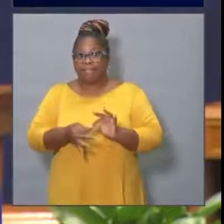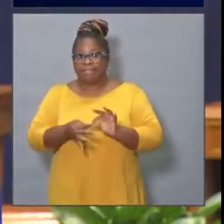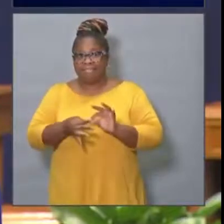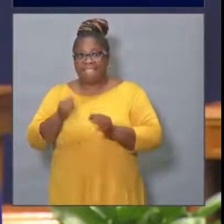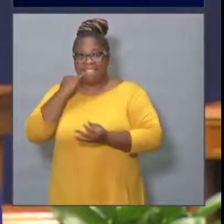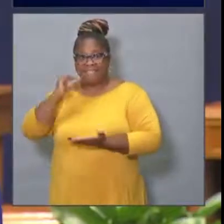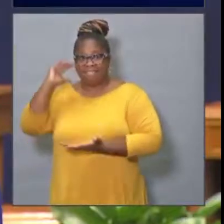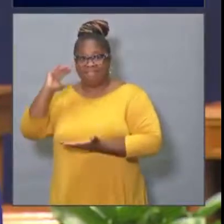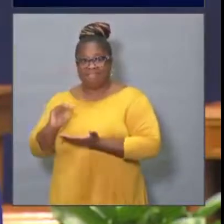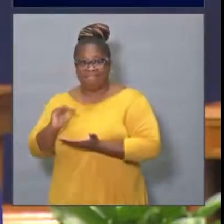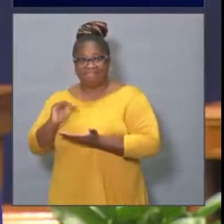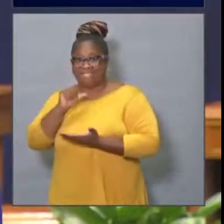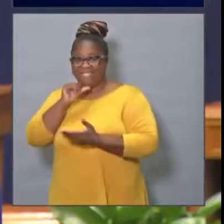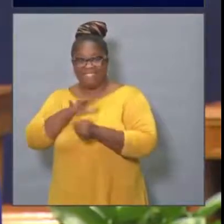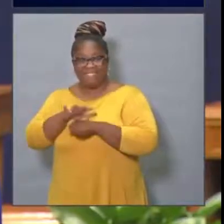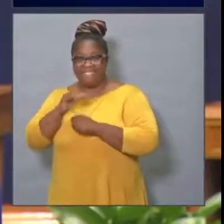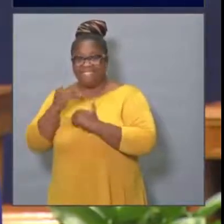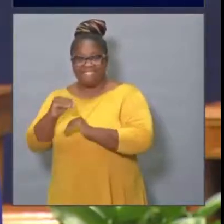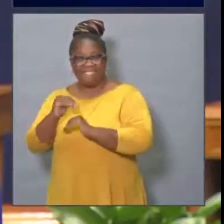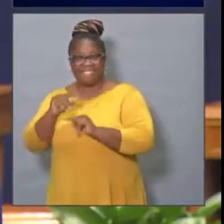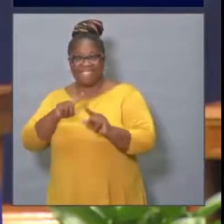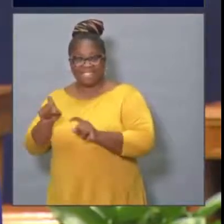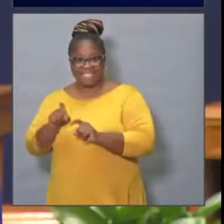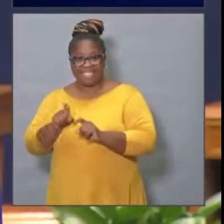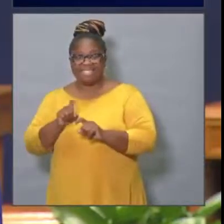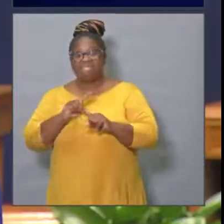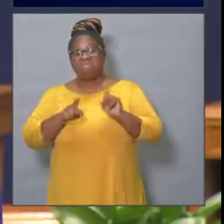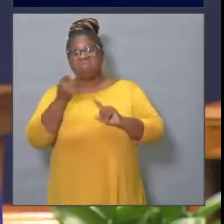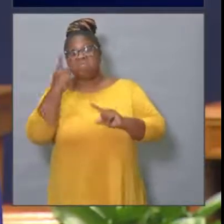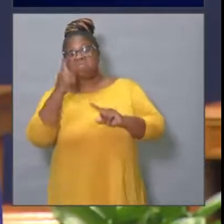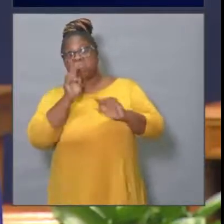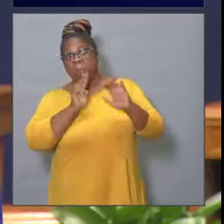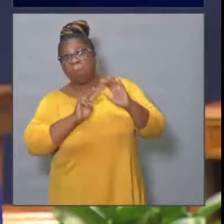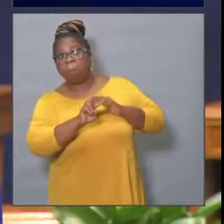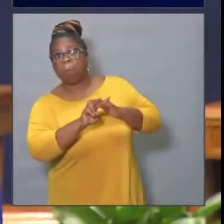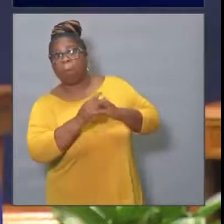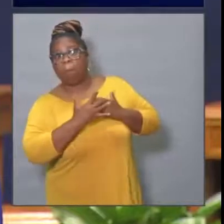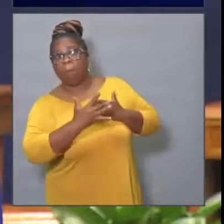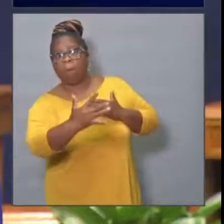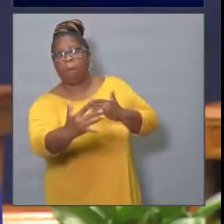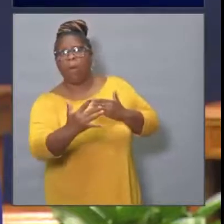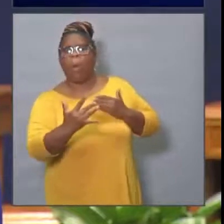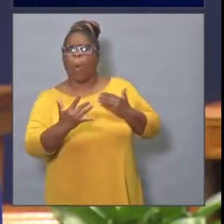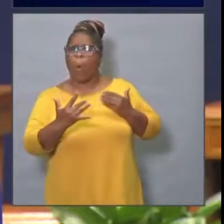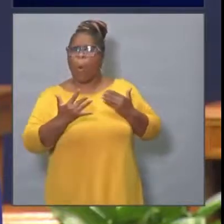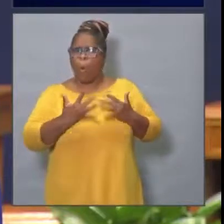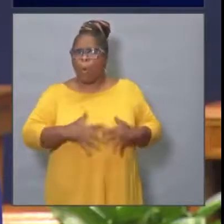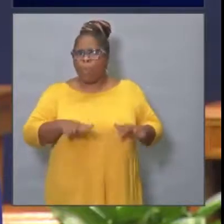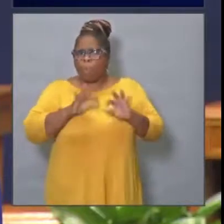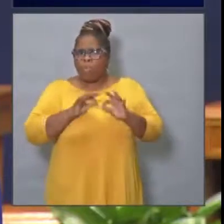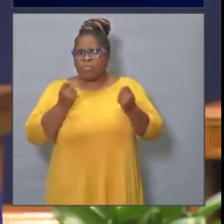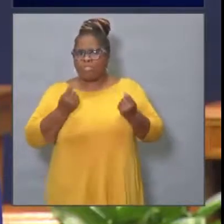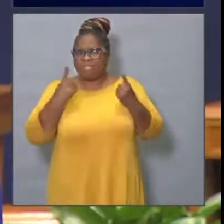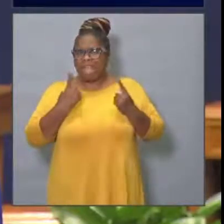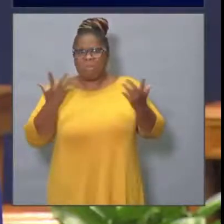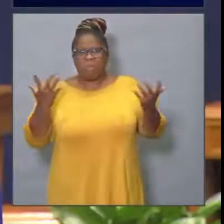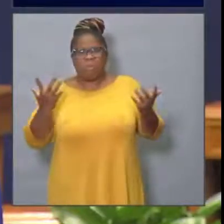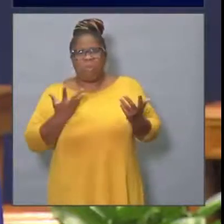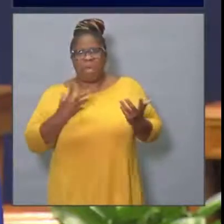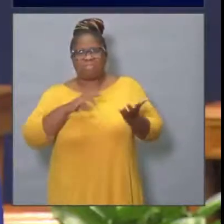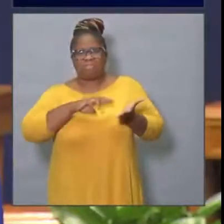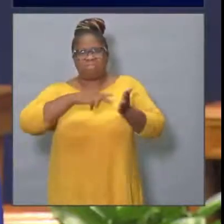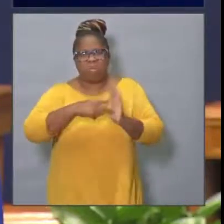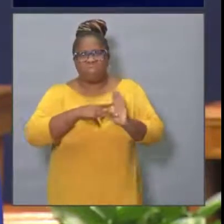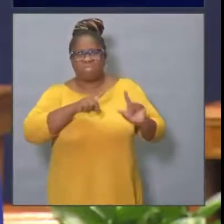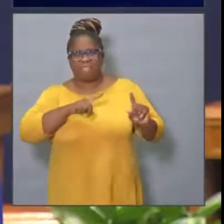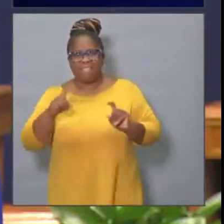supply chains. As we face what's ahead, though, it's important for us to consider the role of testing in the fight against